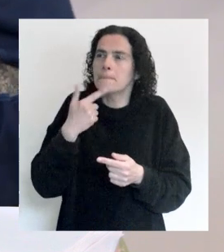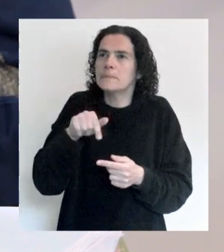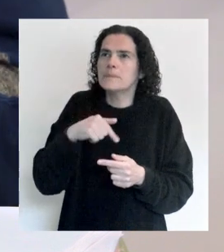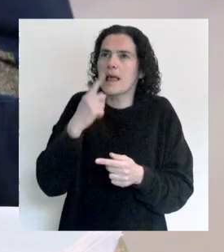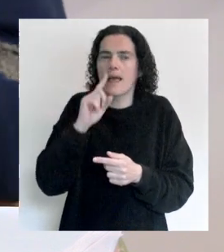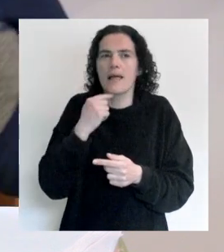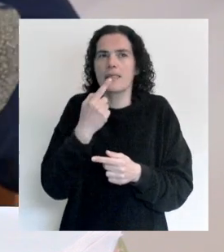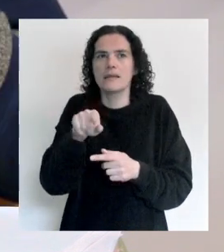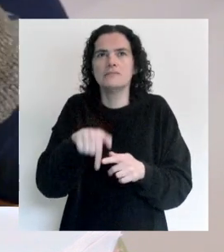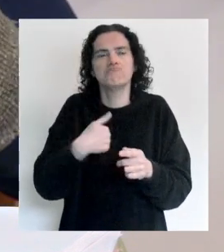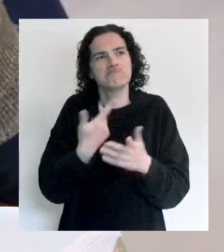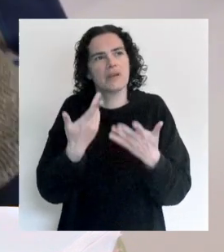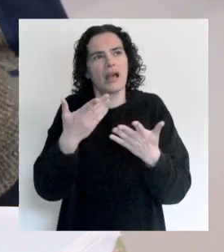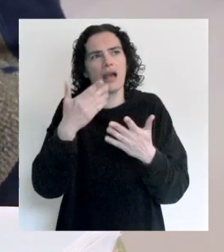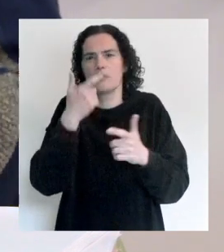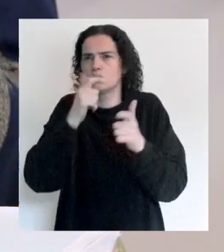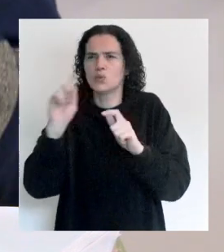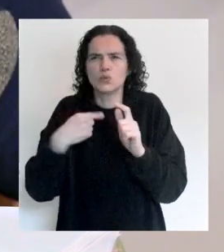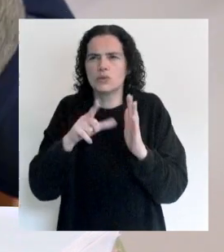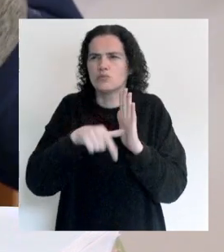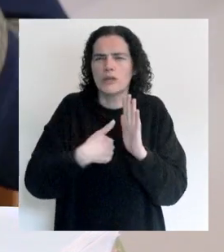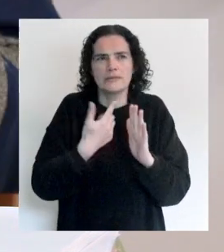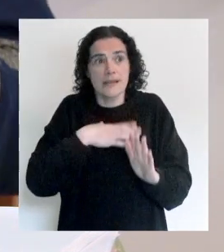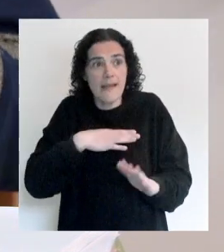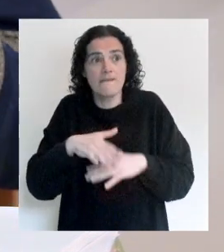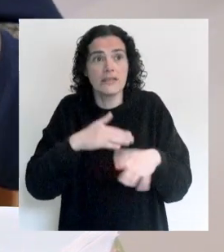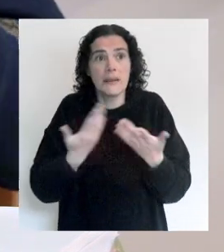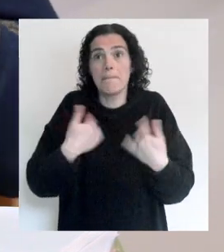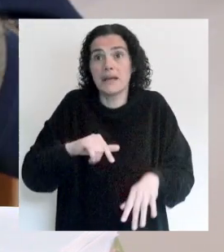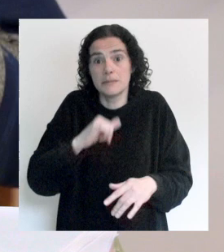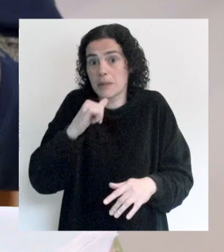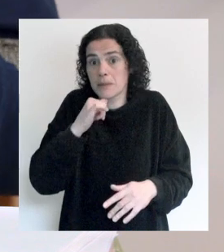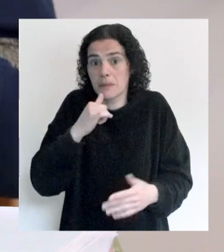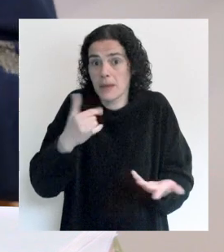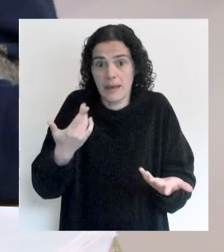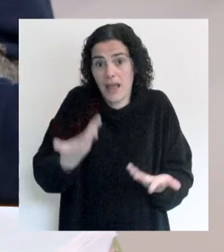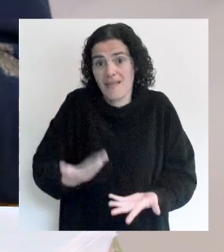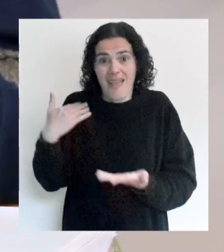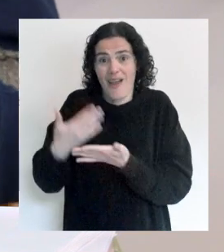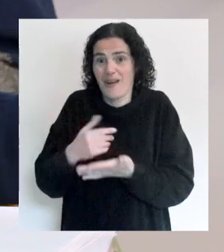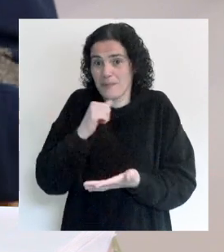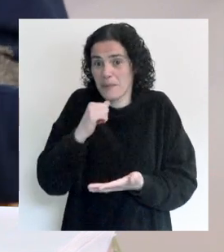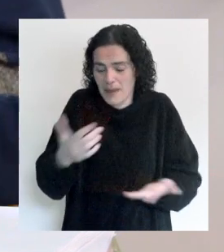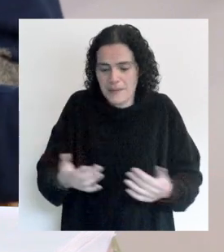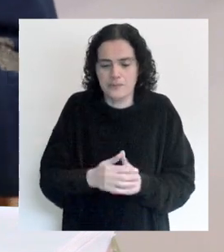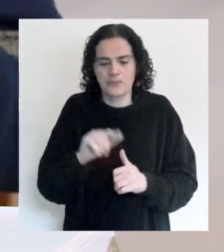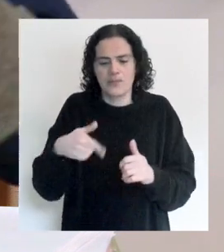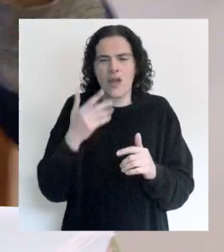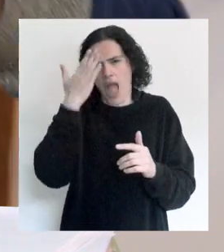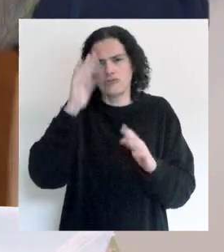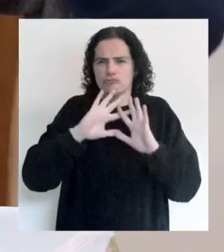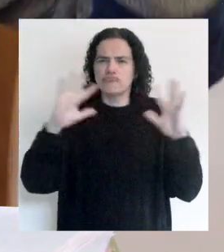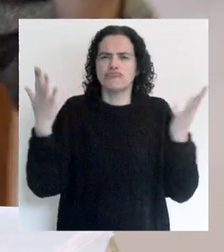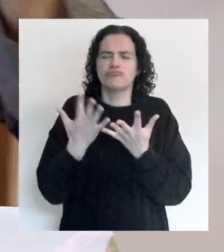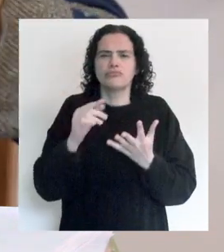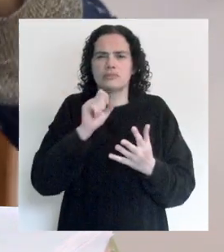like unrealized. She called that self-censorship, right? And I think everybody has projects they would want to do but haven't yet, dared to do. So within this